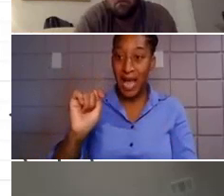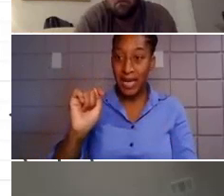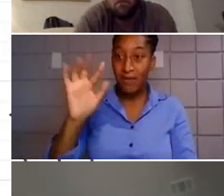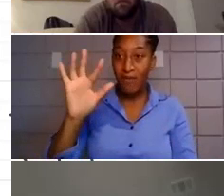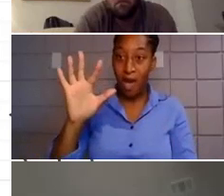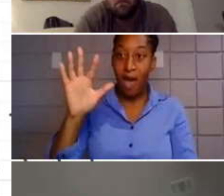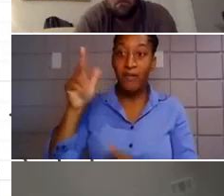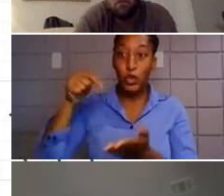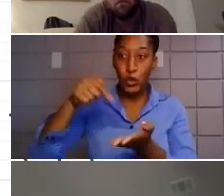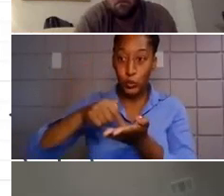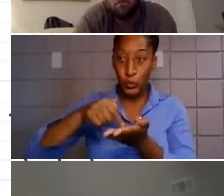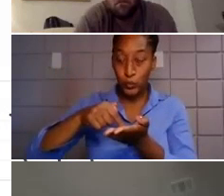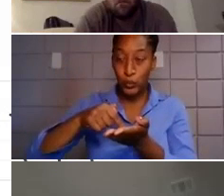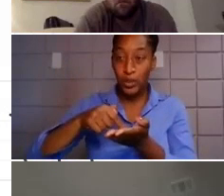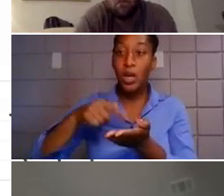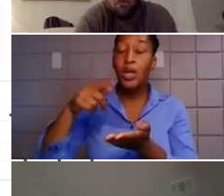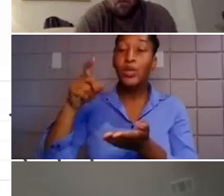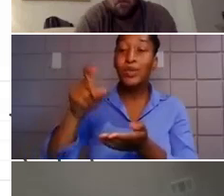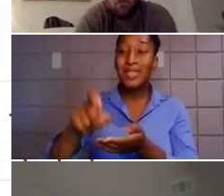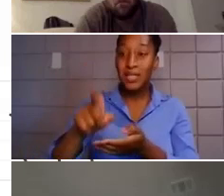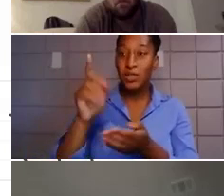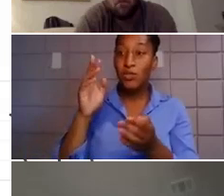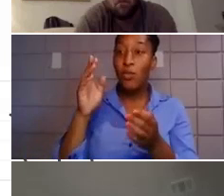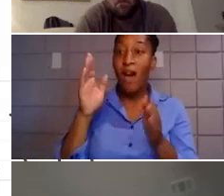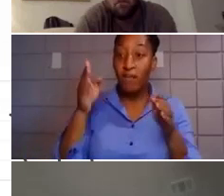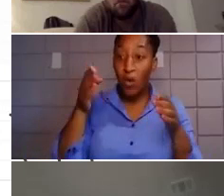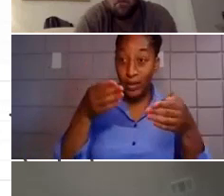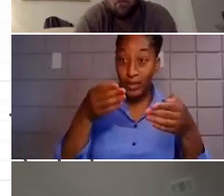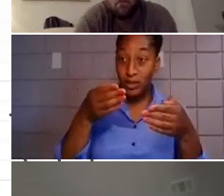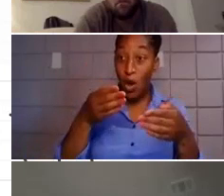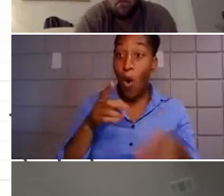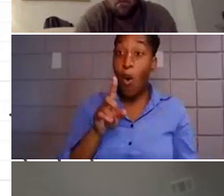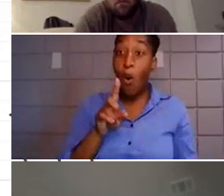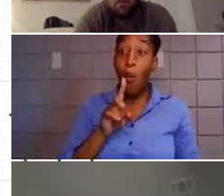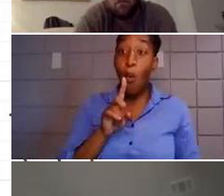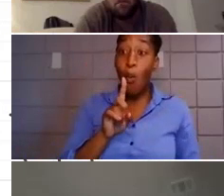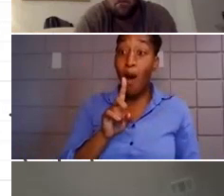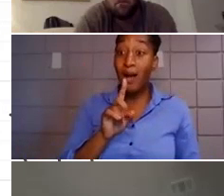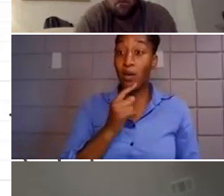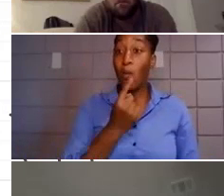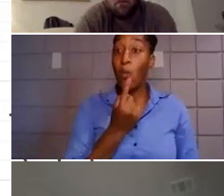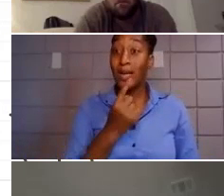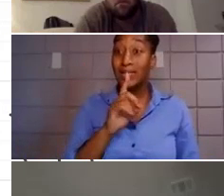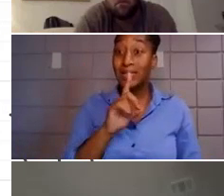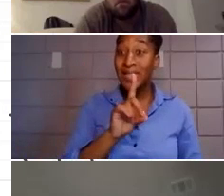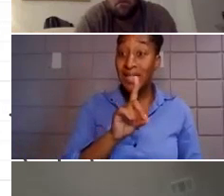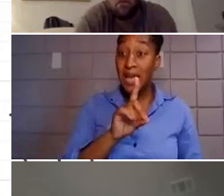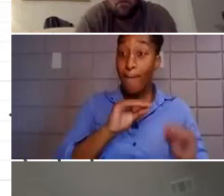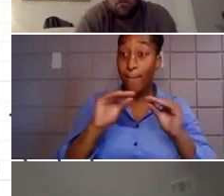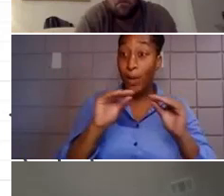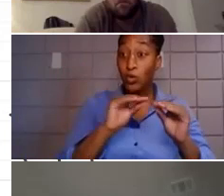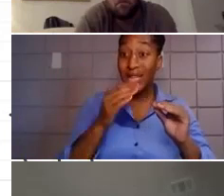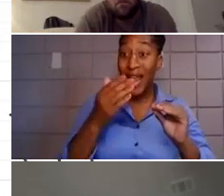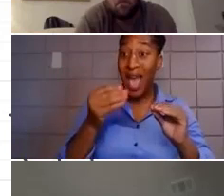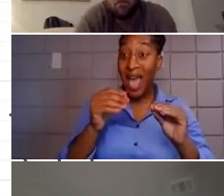So you'll have to focus on 1D motion and vectors this weekend, and you'll focus on